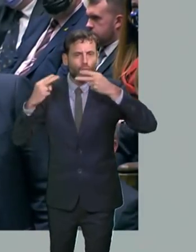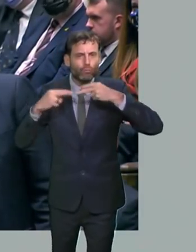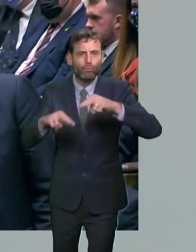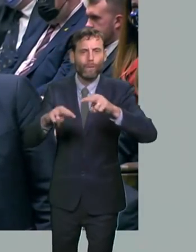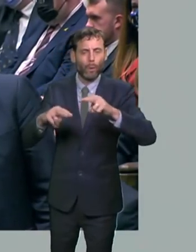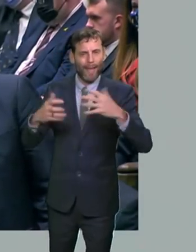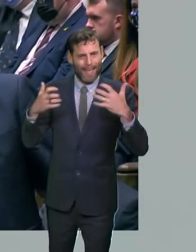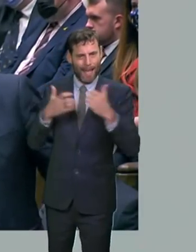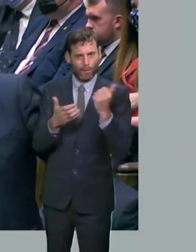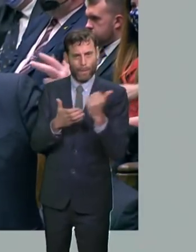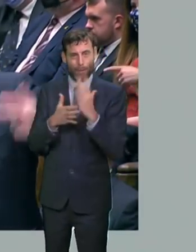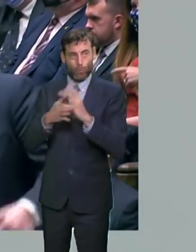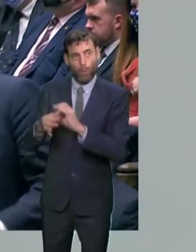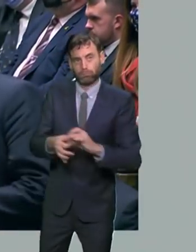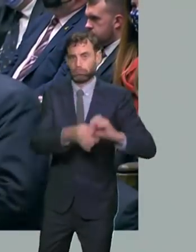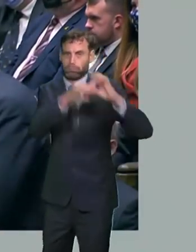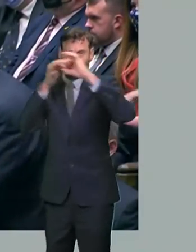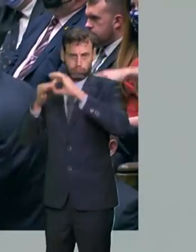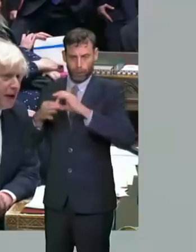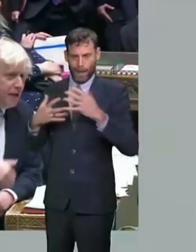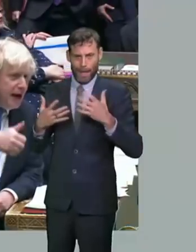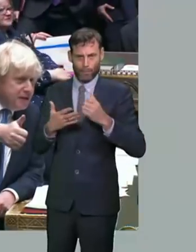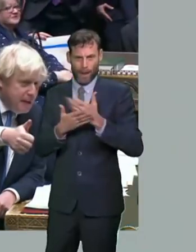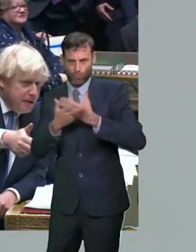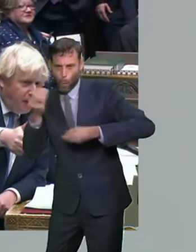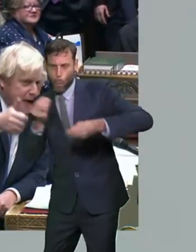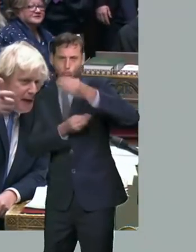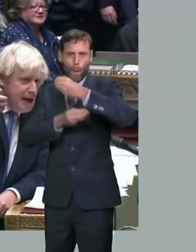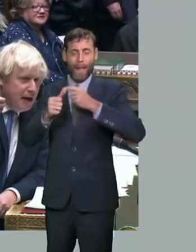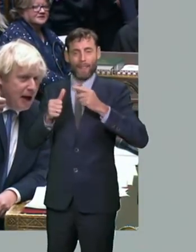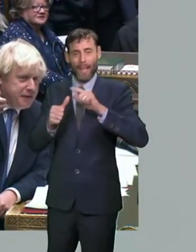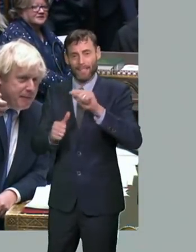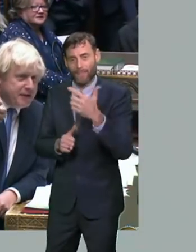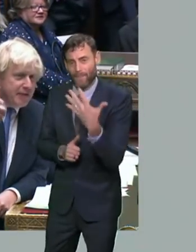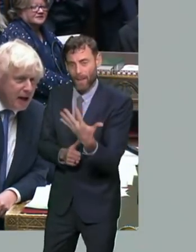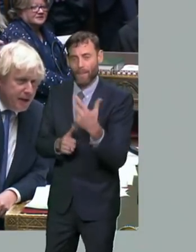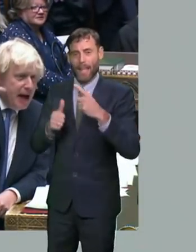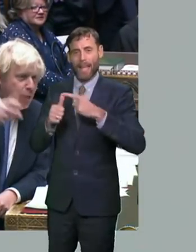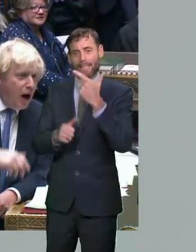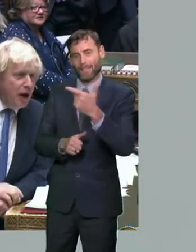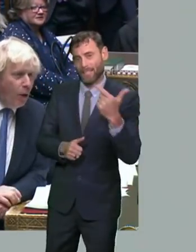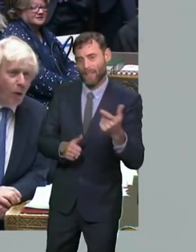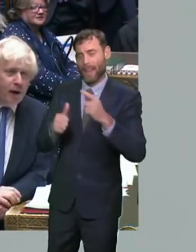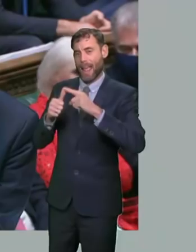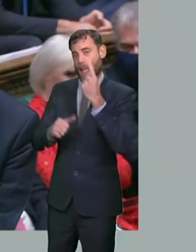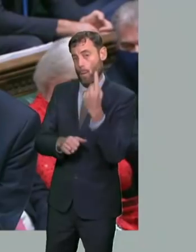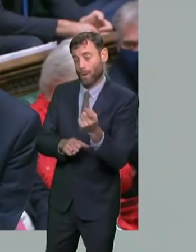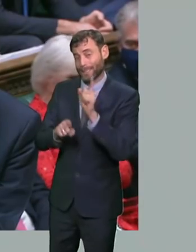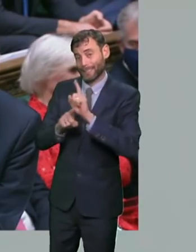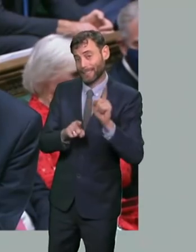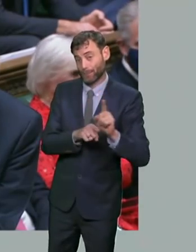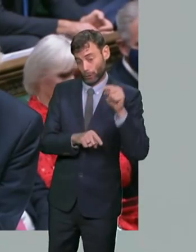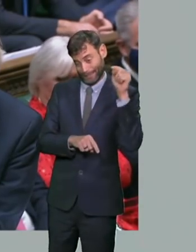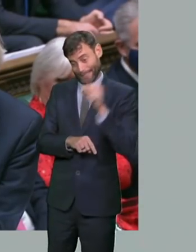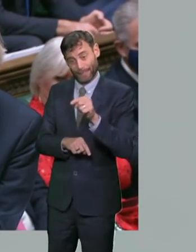union connectivity so that we look properly at all those roads, the A75, the A77, the A1,